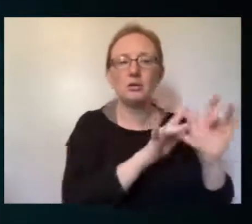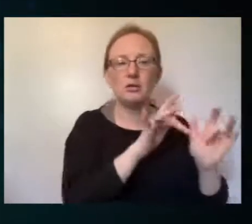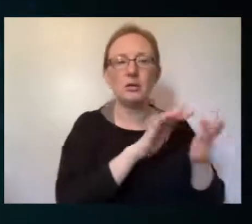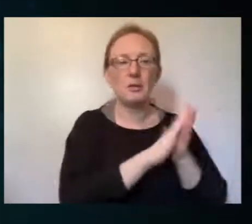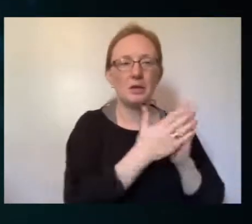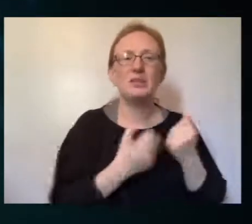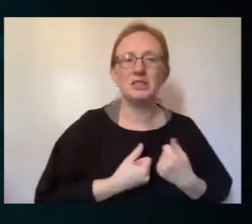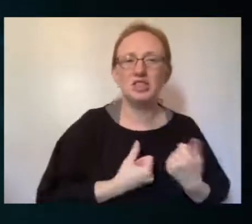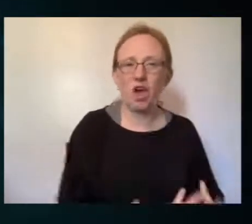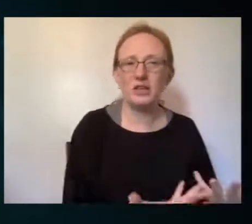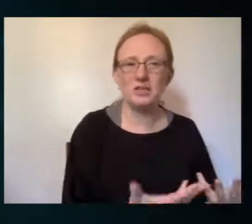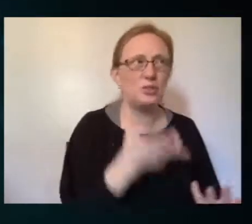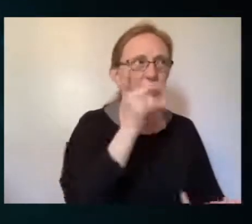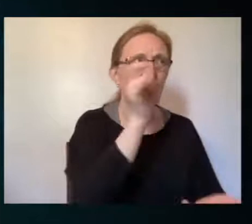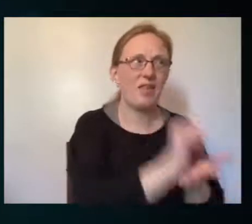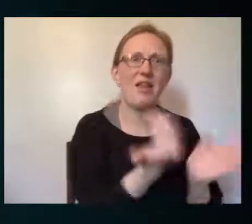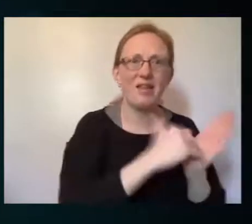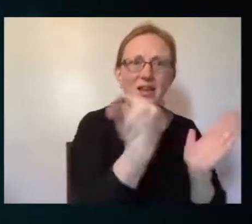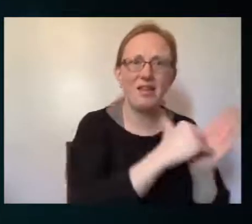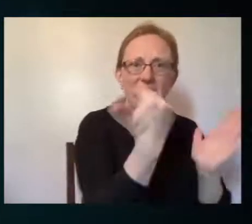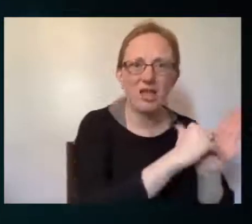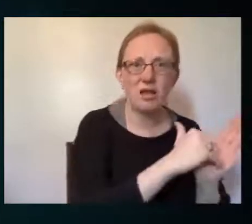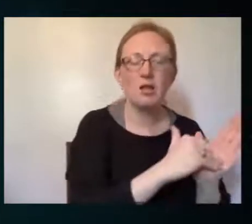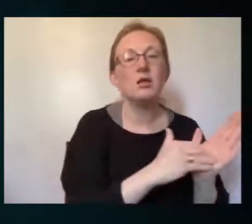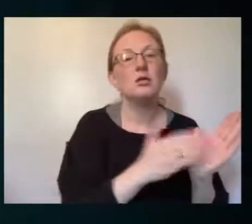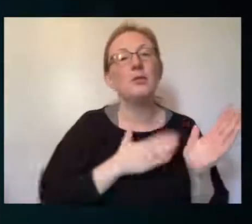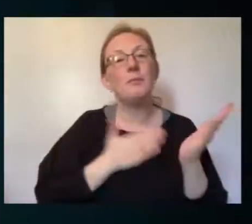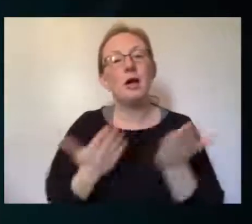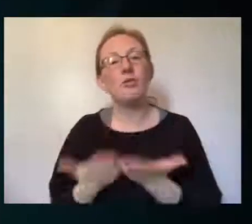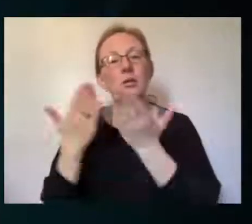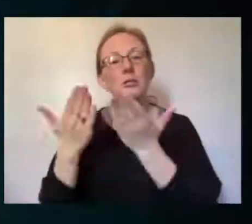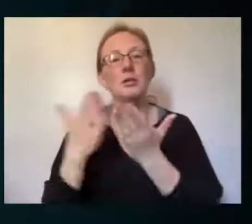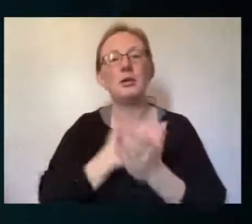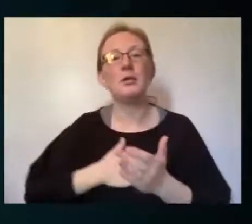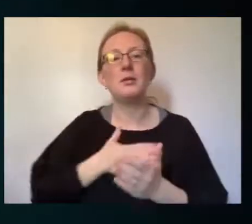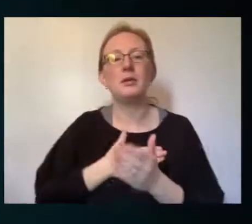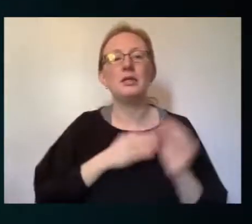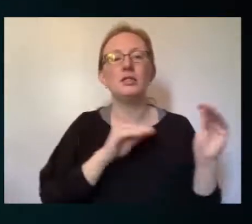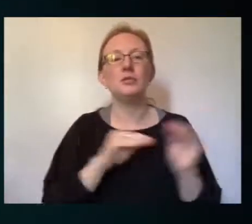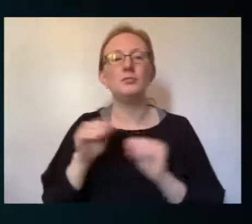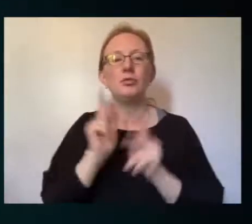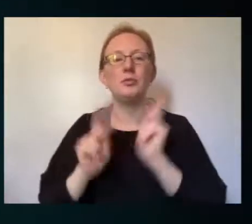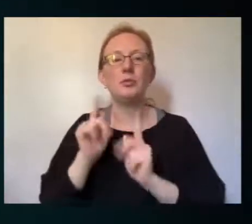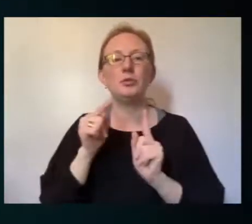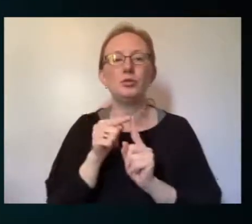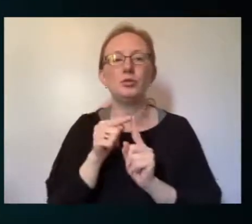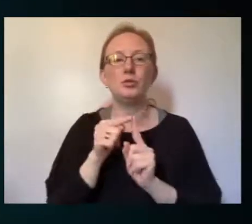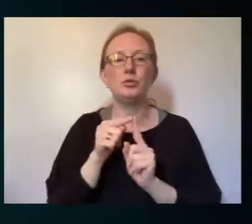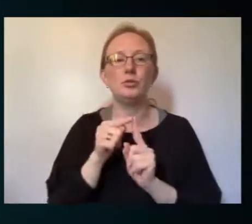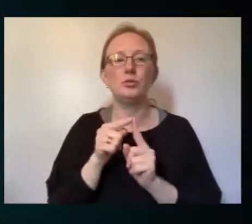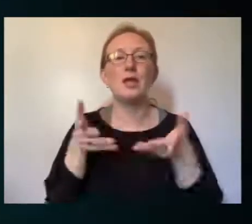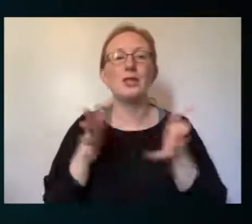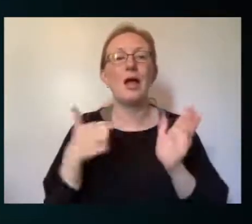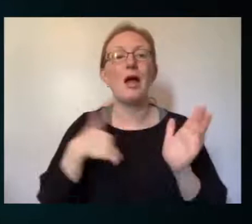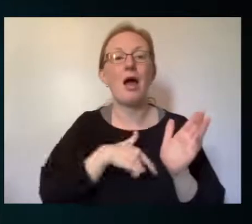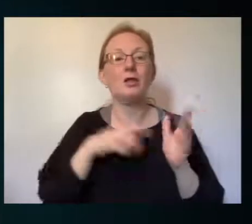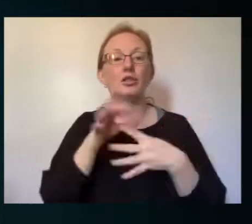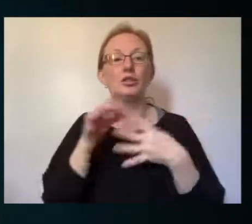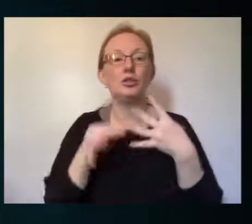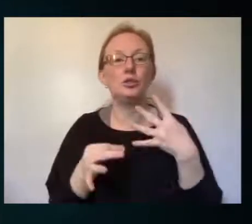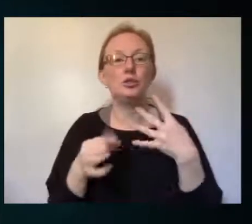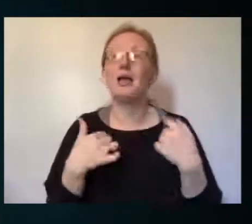and exhausting. So I think what I'd recommend is, please just move people to let us choose. I like